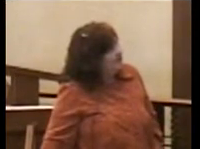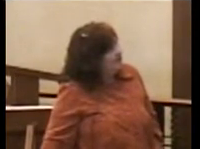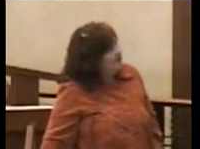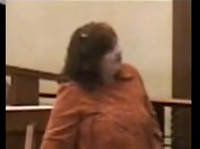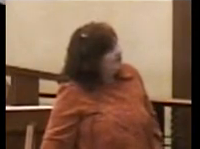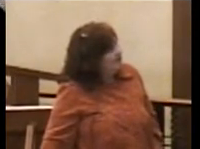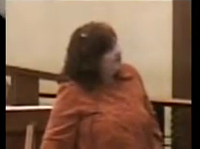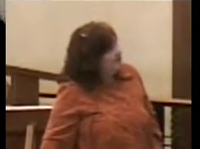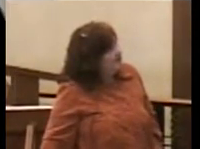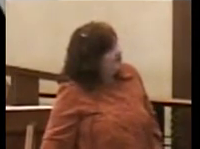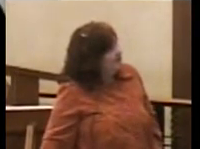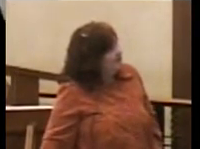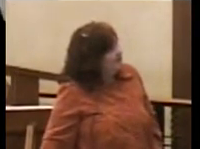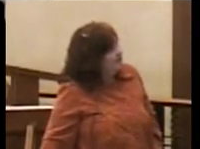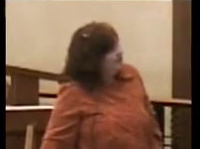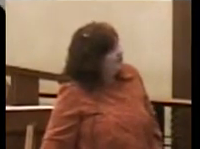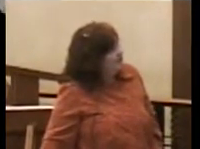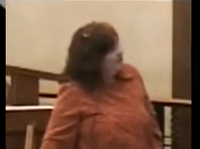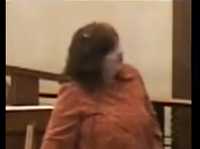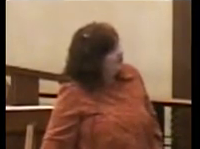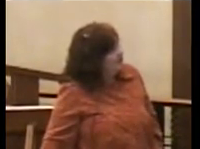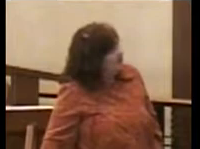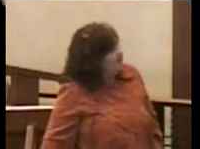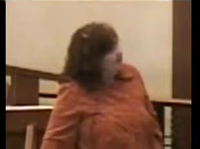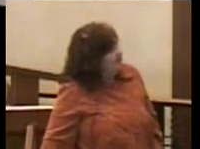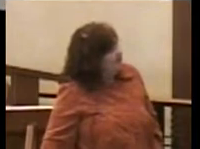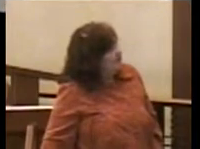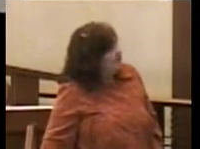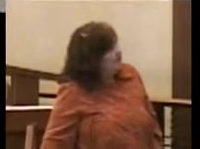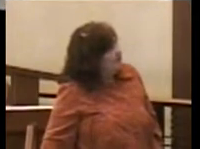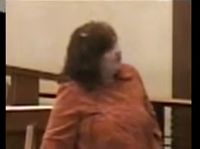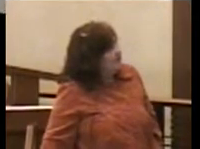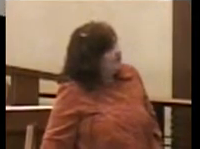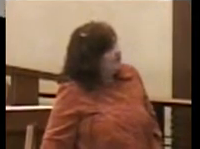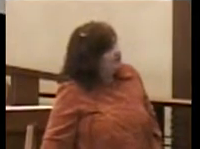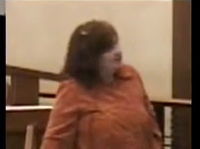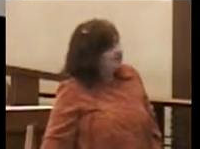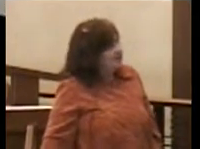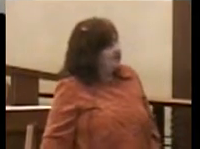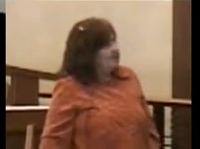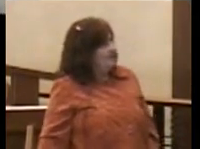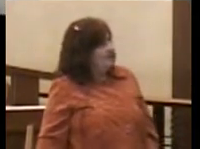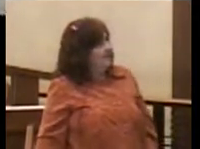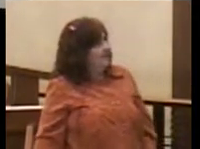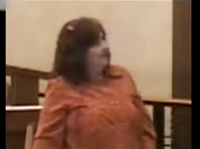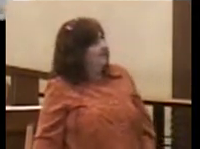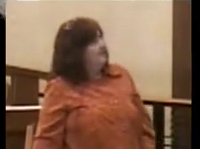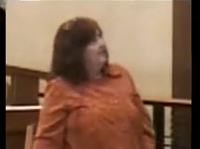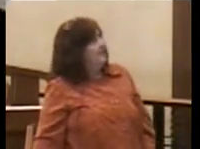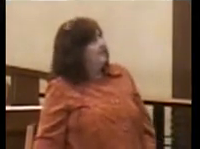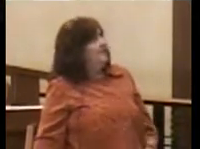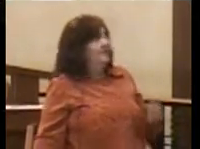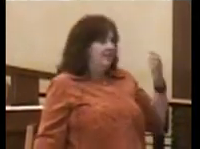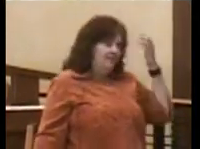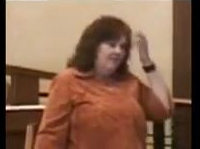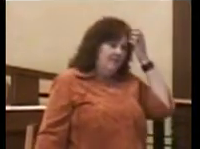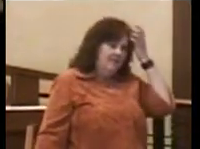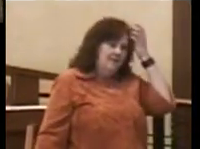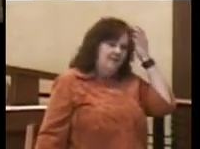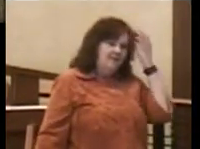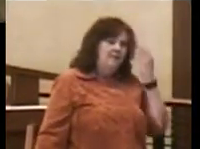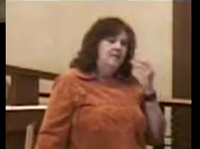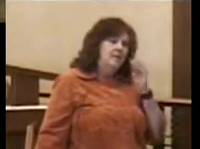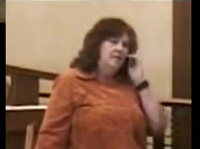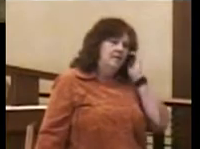people. Excuse? Did she say a table for 13,000 people?